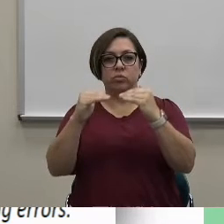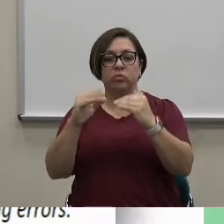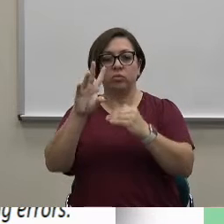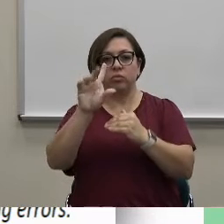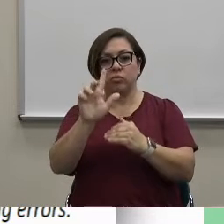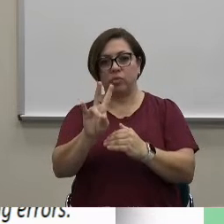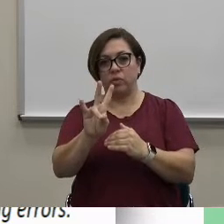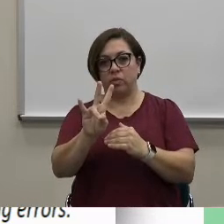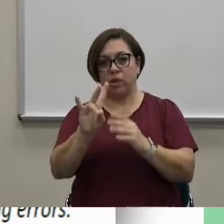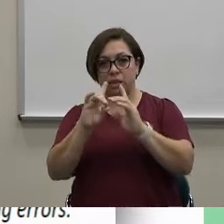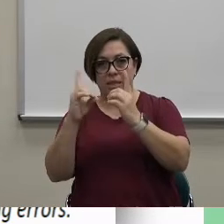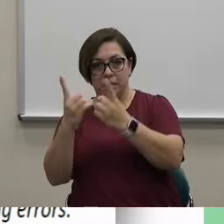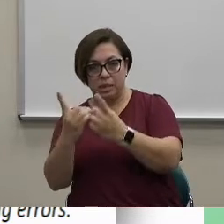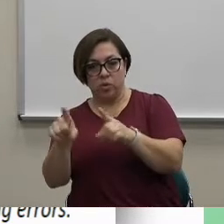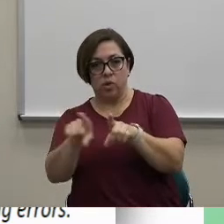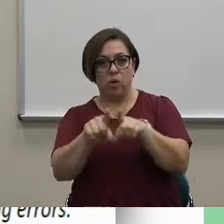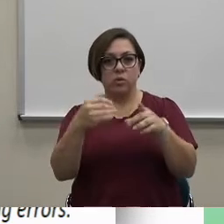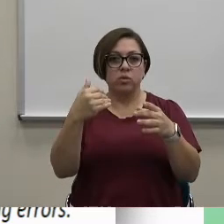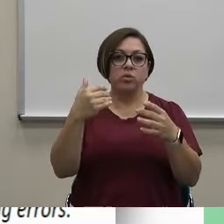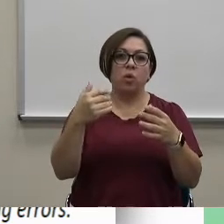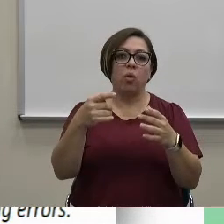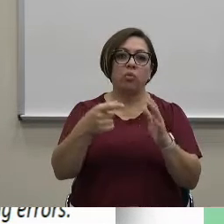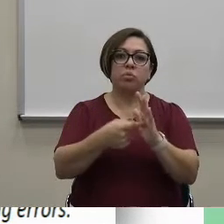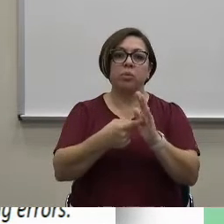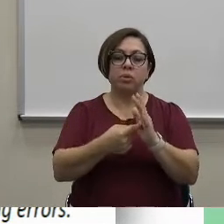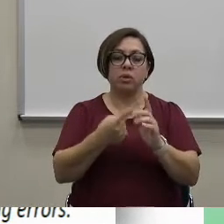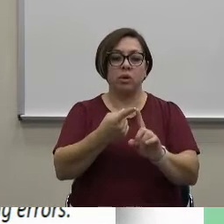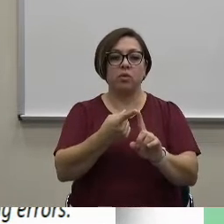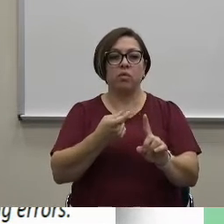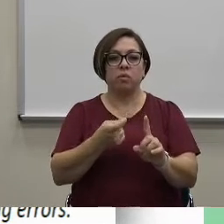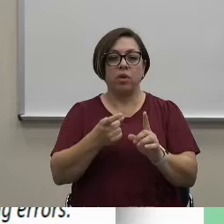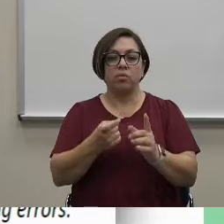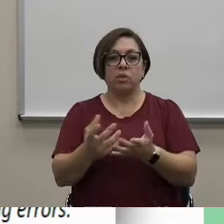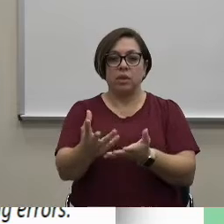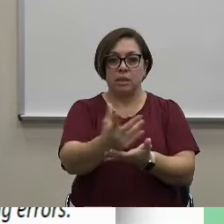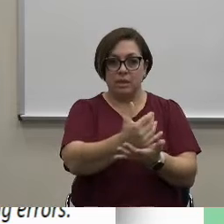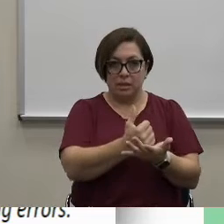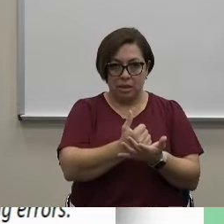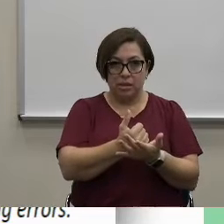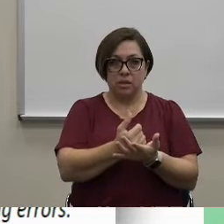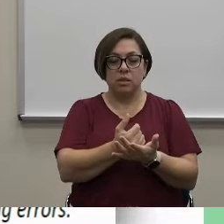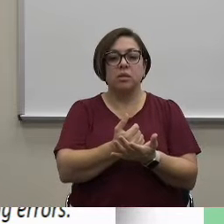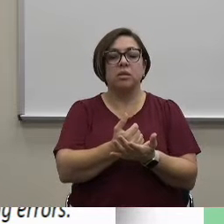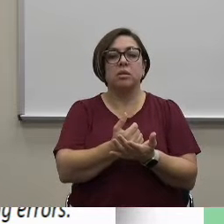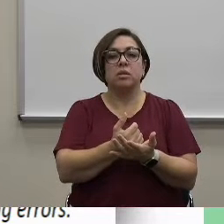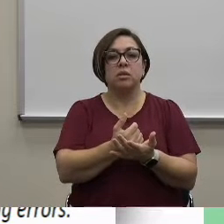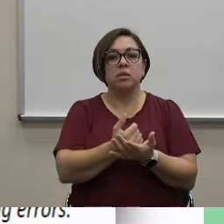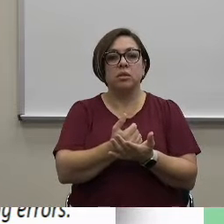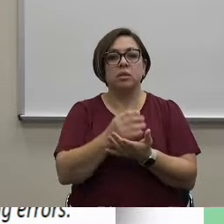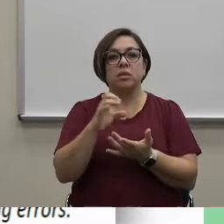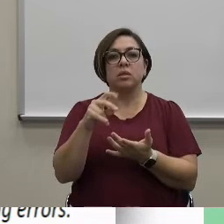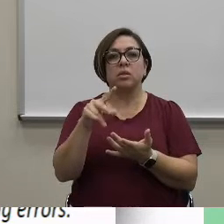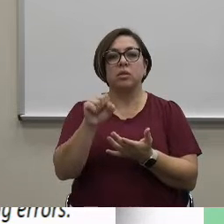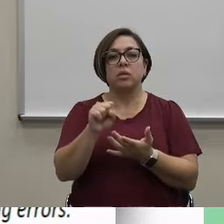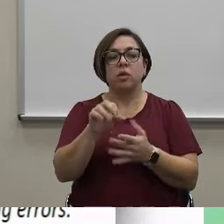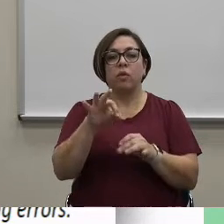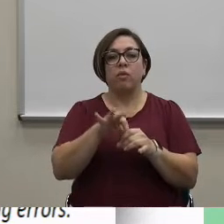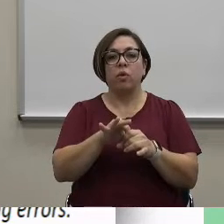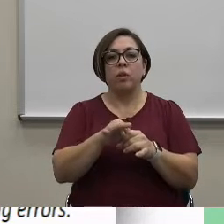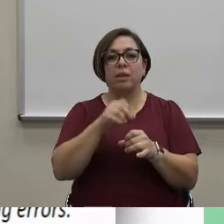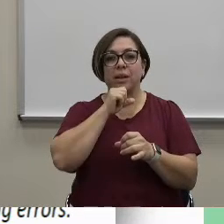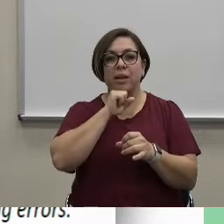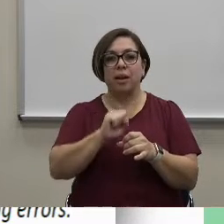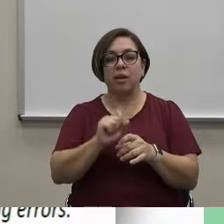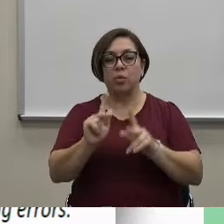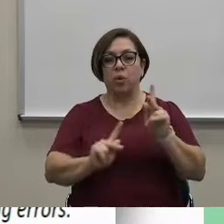We also have here a representation from the census. The census also gathers and gives us voting age population,